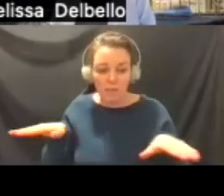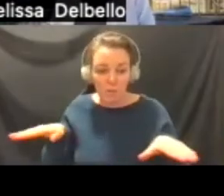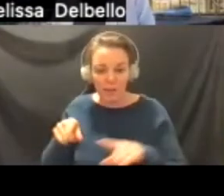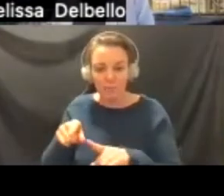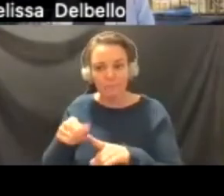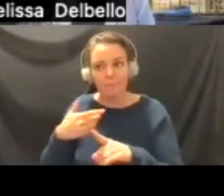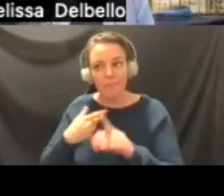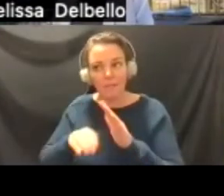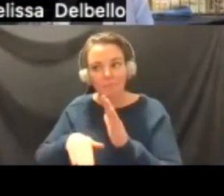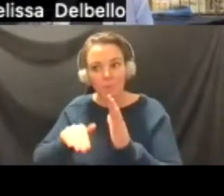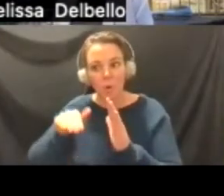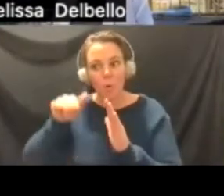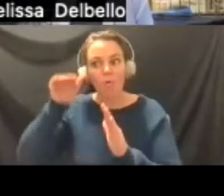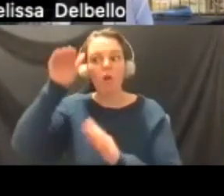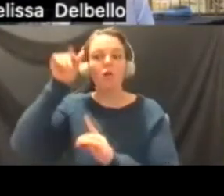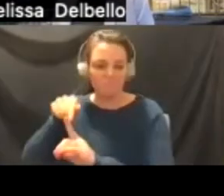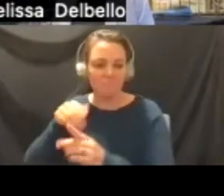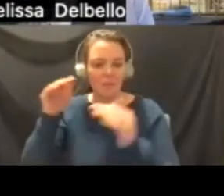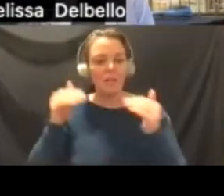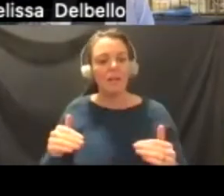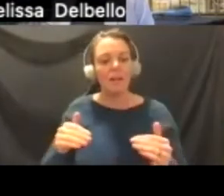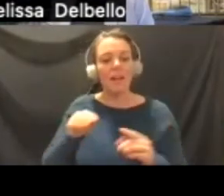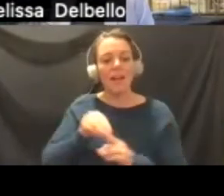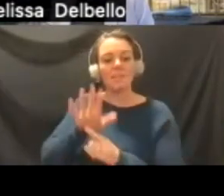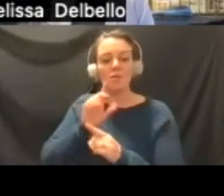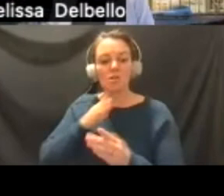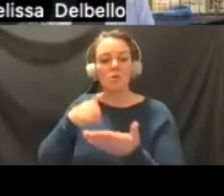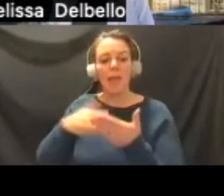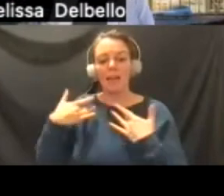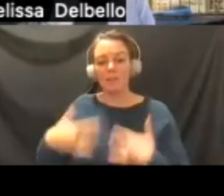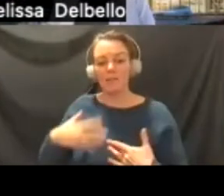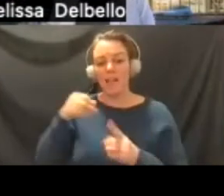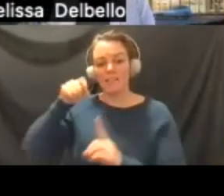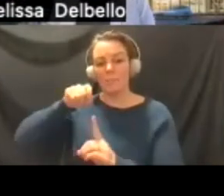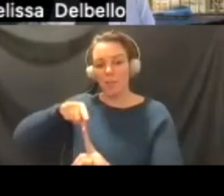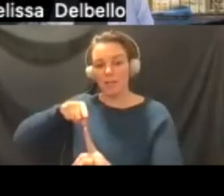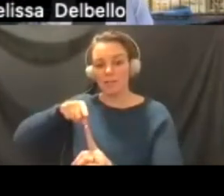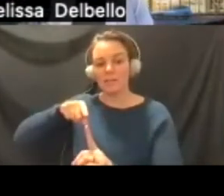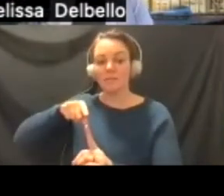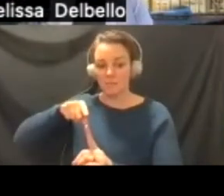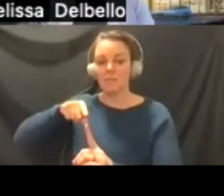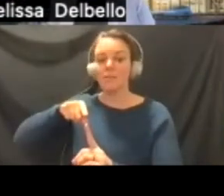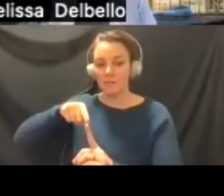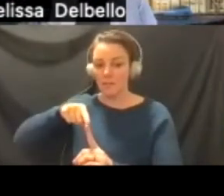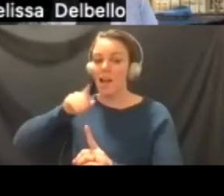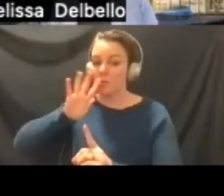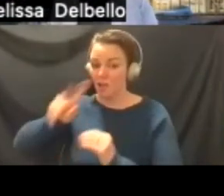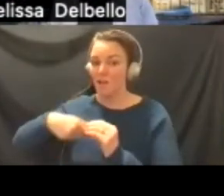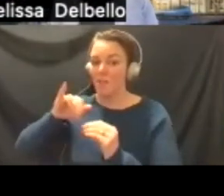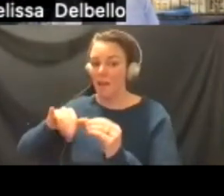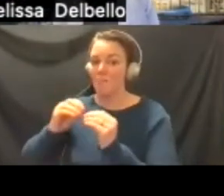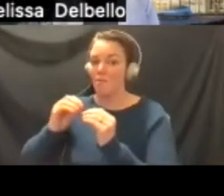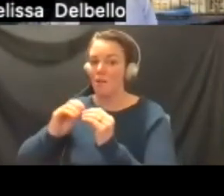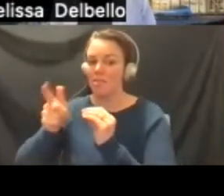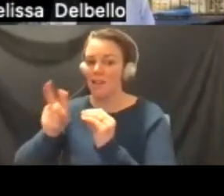bipolar disorder, exposure to antidepressants and stimulants. And we'll talk a little bit more about this later, whether it's